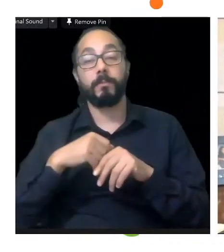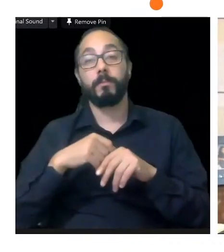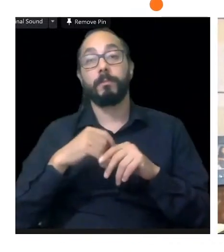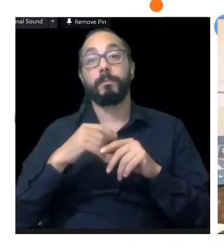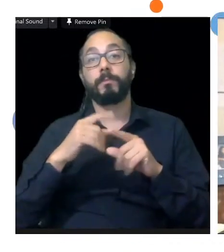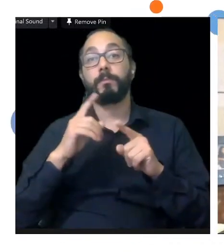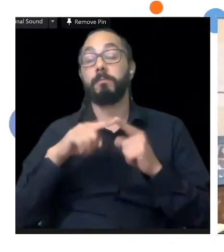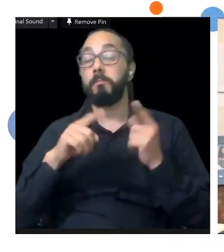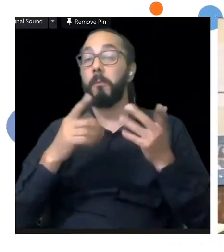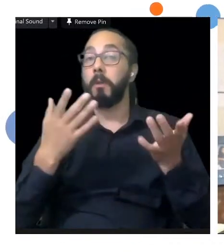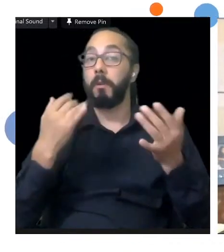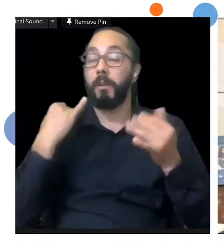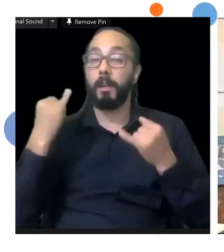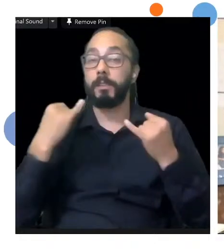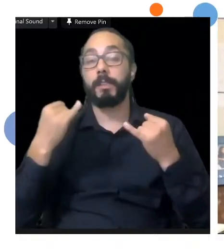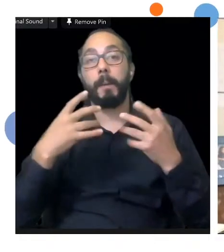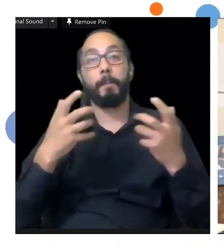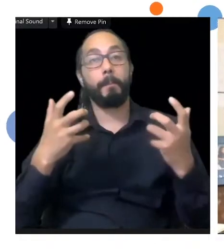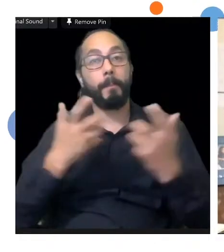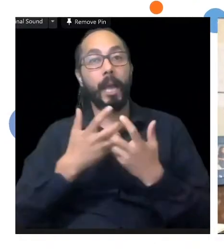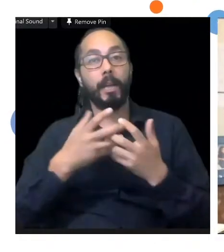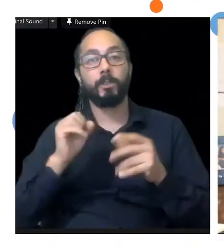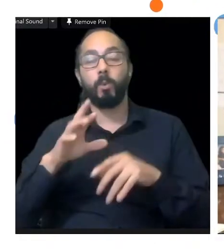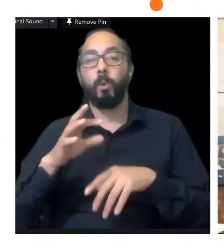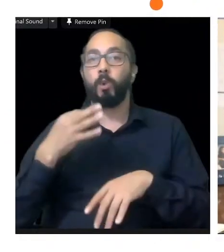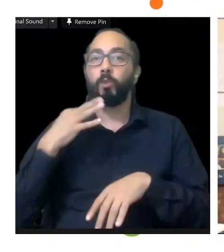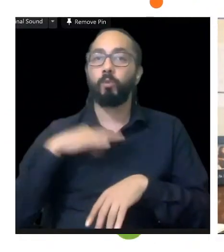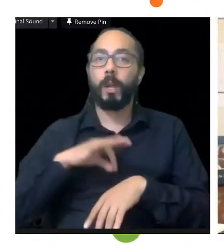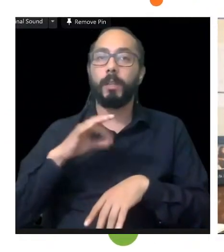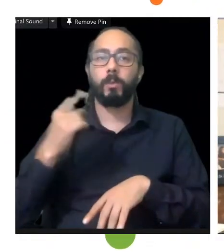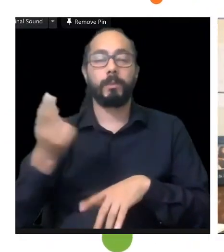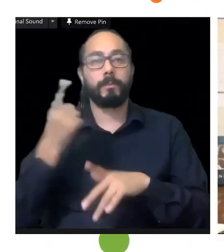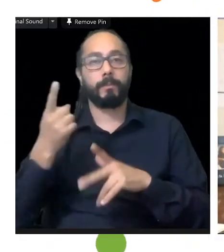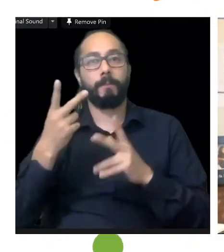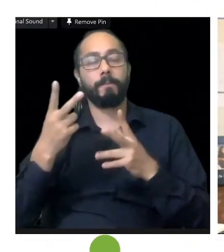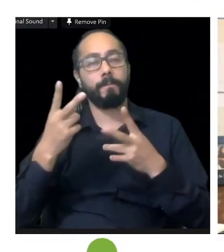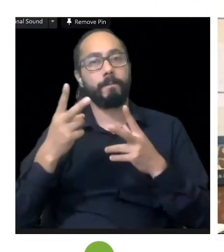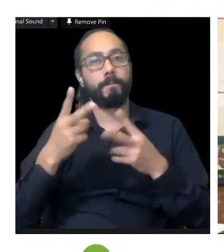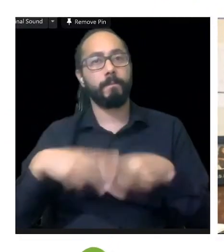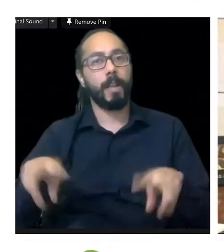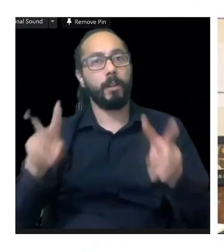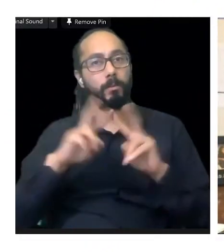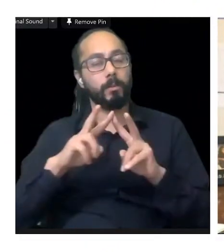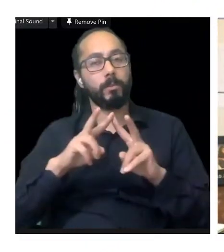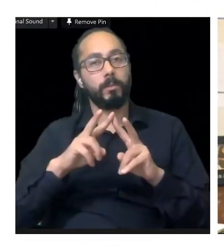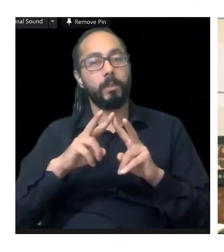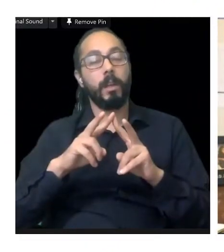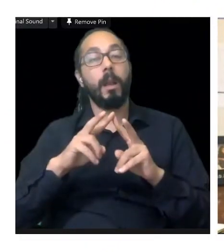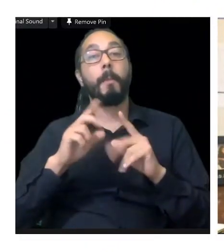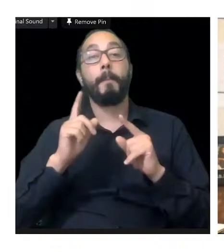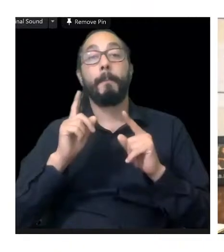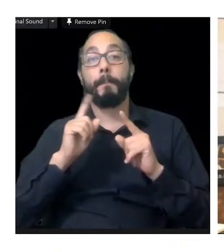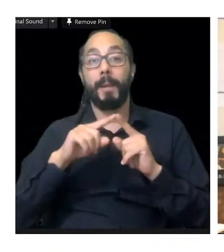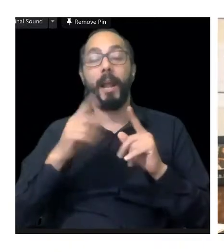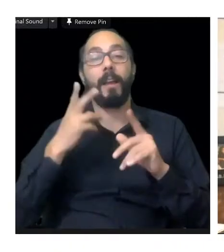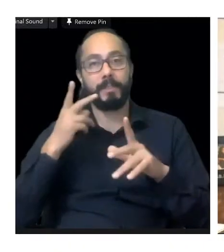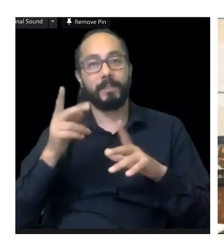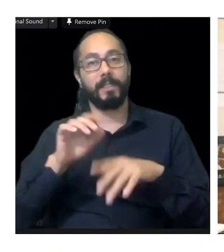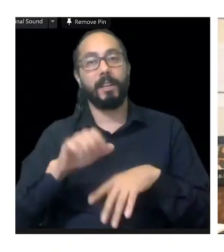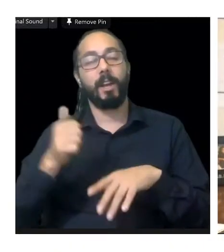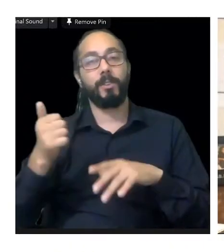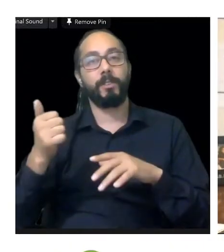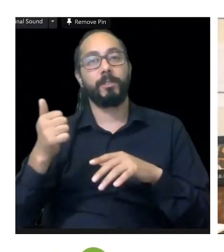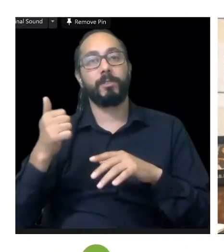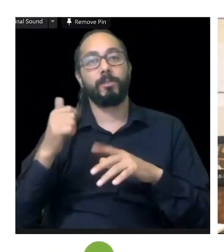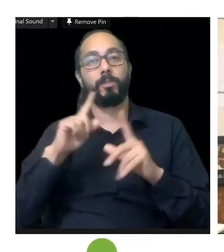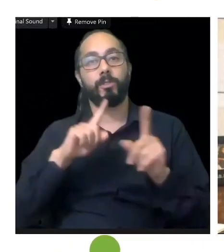or credit or something, I think, is valuable. I have seen some other survey data. I mean, the whole point of this actually is to get the sentiment of the